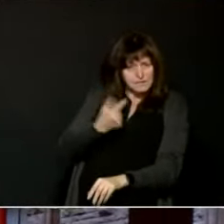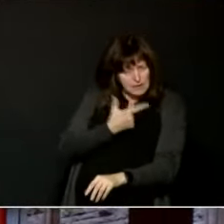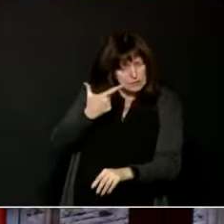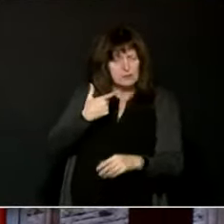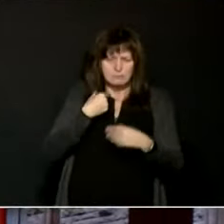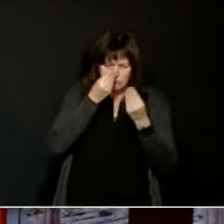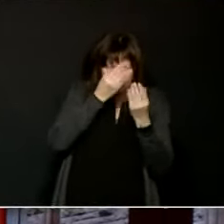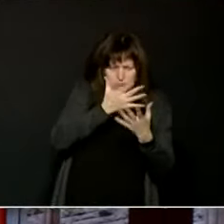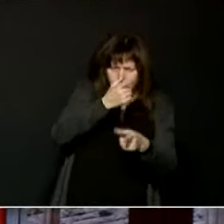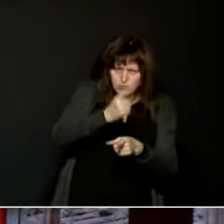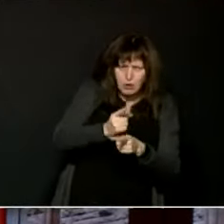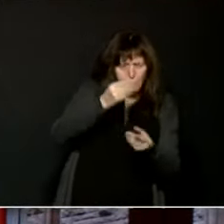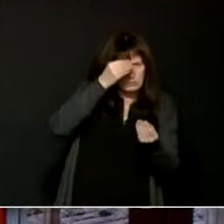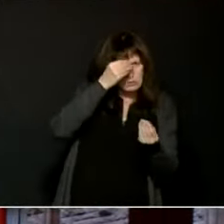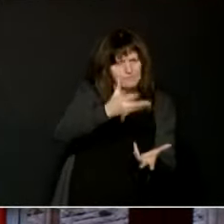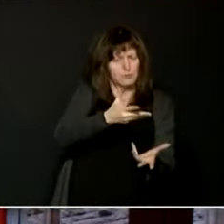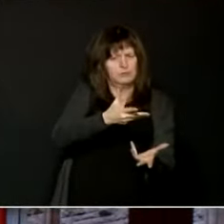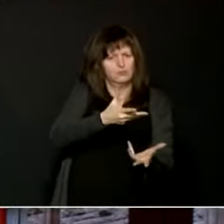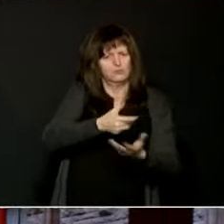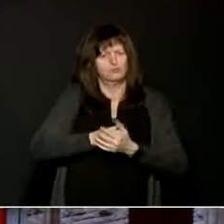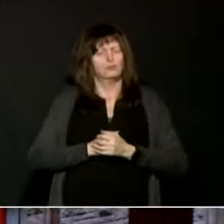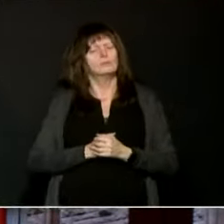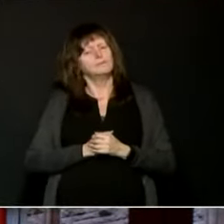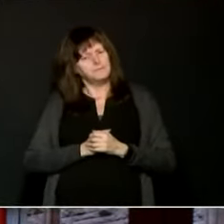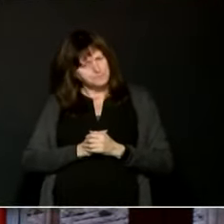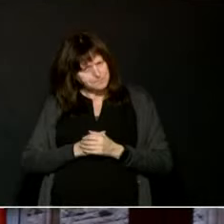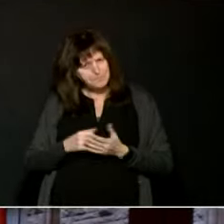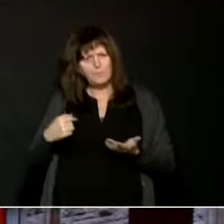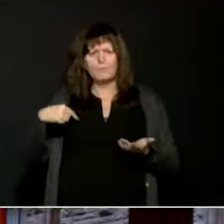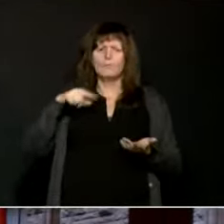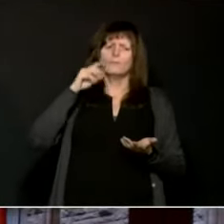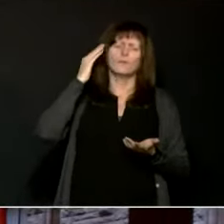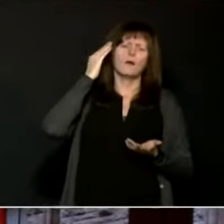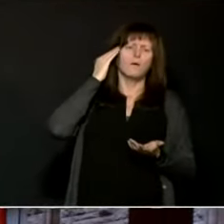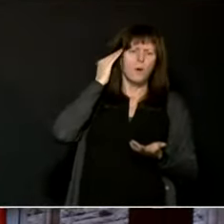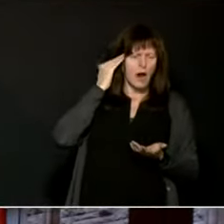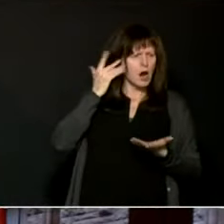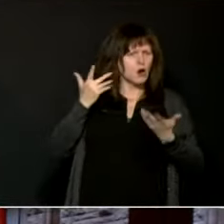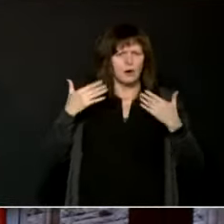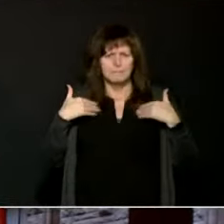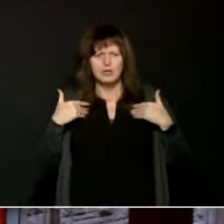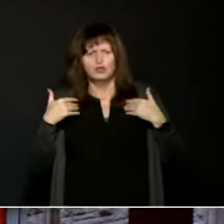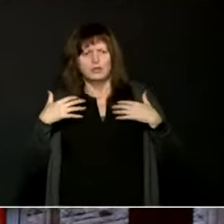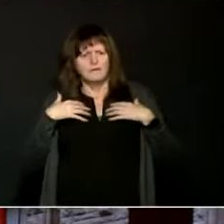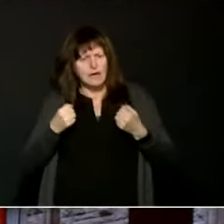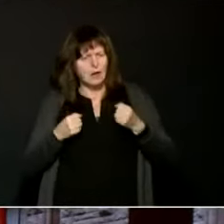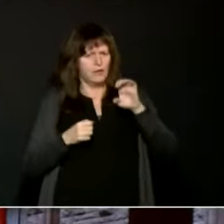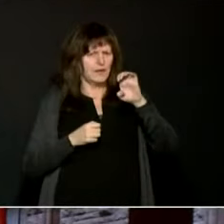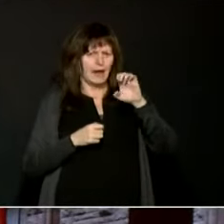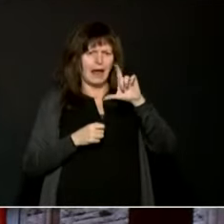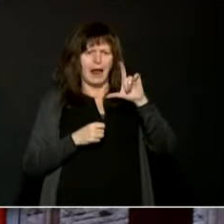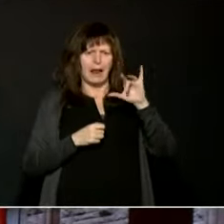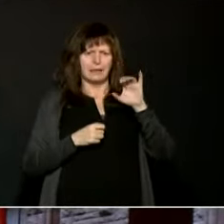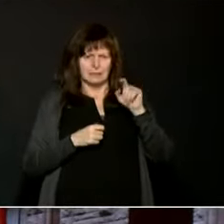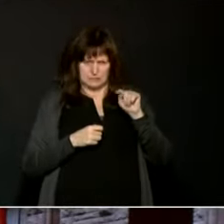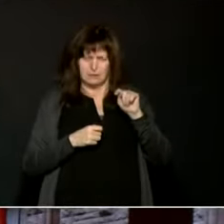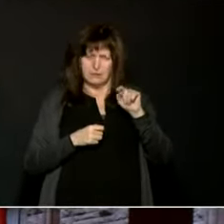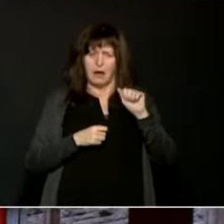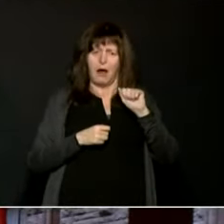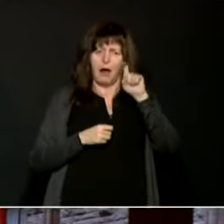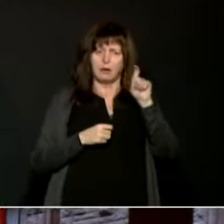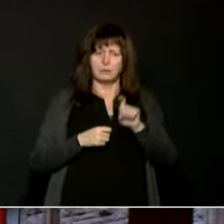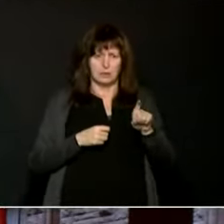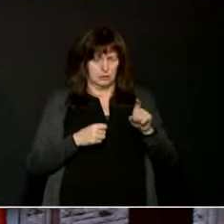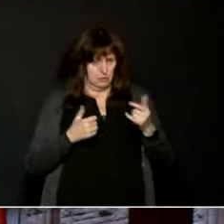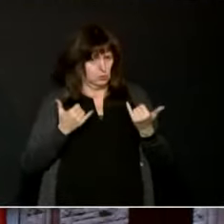aware of the issue, Minister Elliott was vaccinated earlier today with the AstraZeneca vaccine, and she was fully confident in its